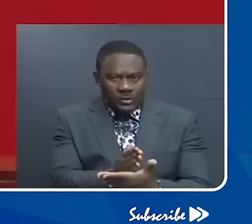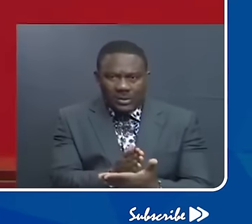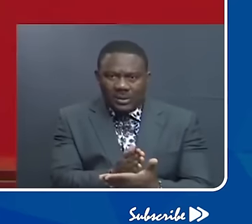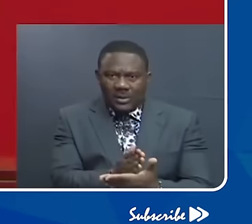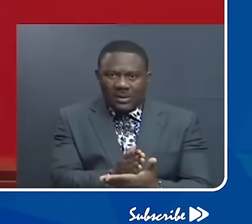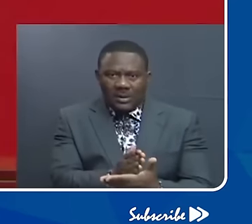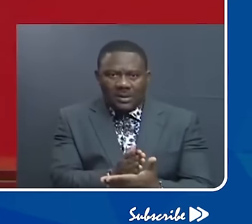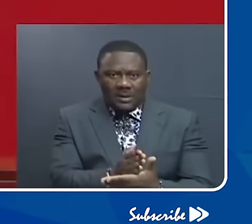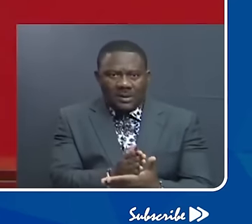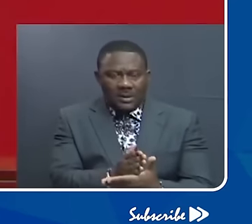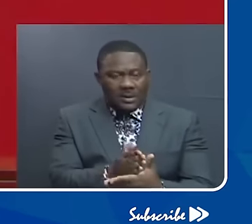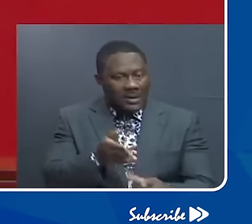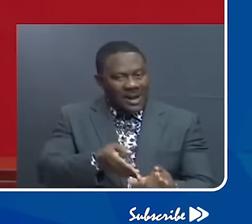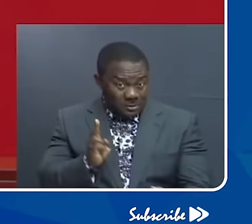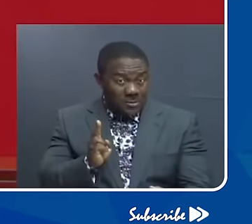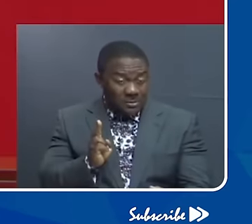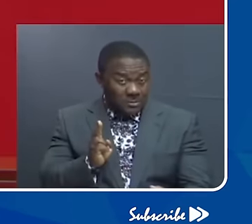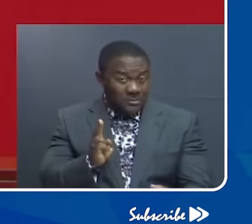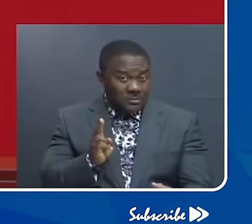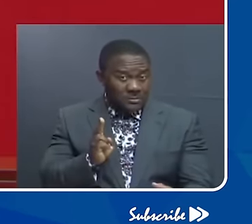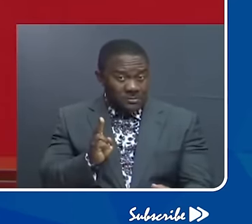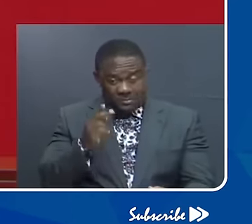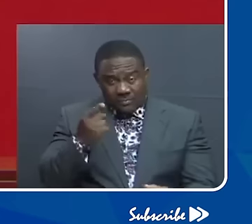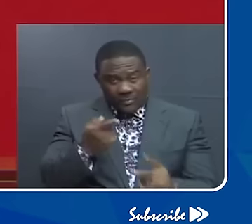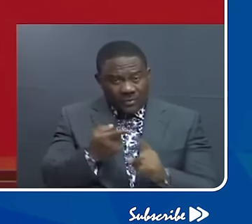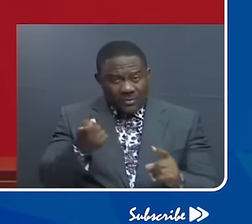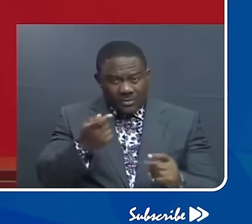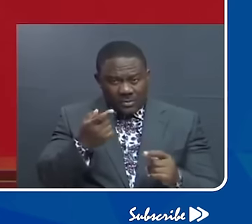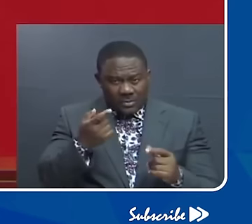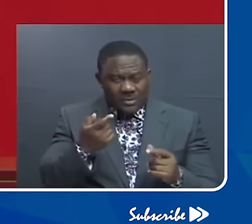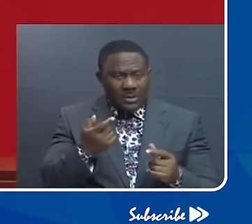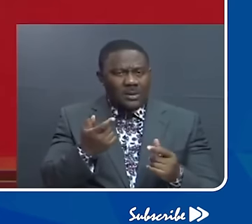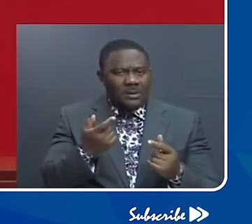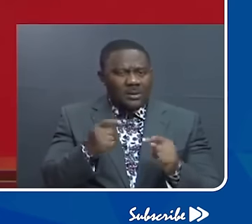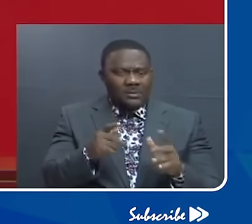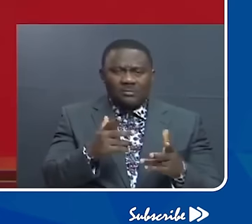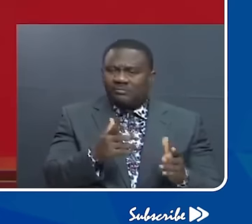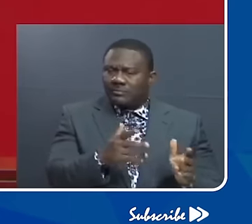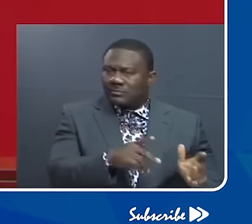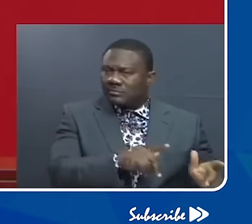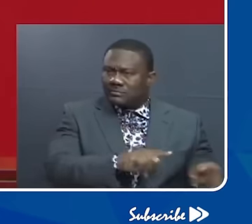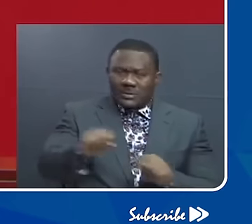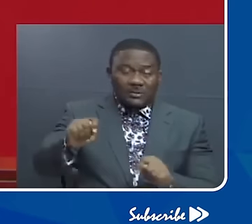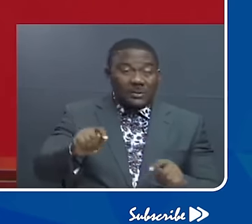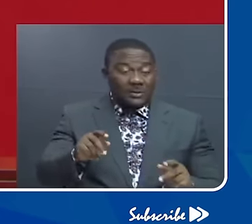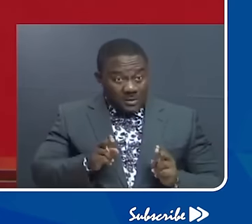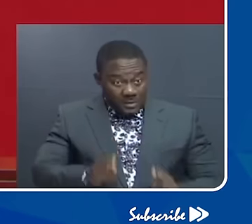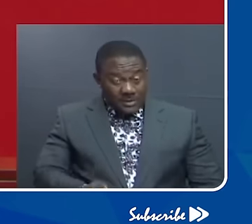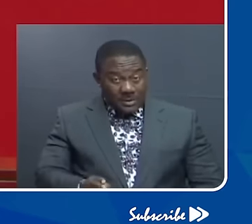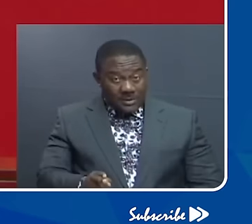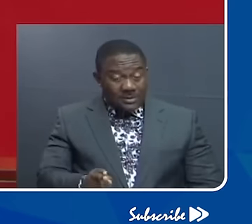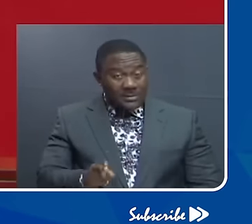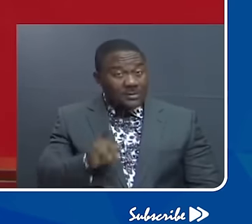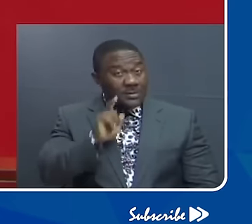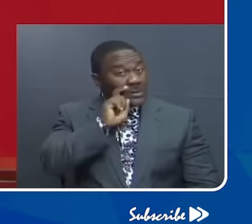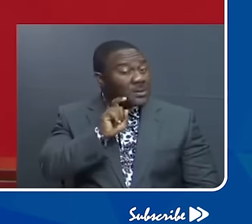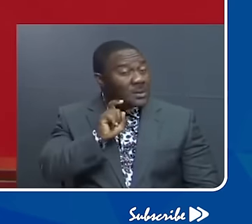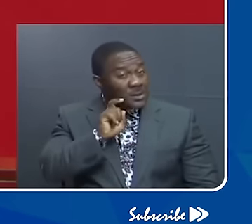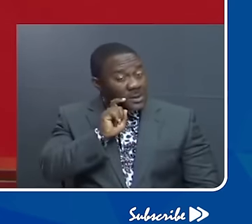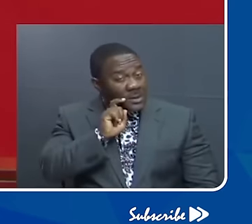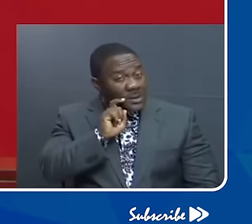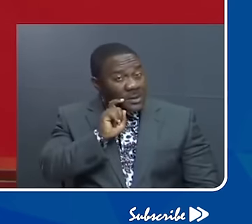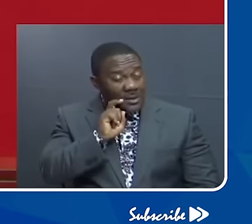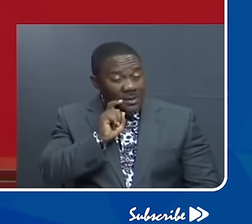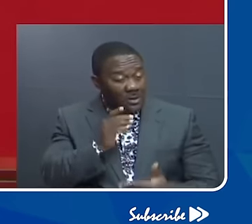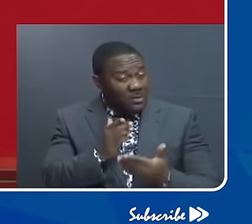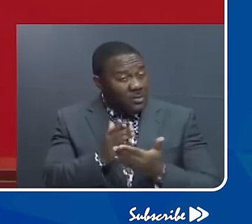desist, unquote, from attempting to transmit the Human Sexual Rights and Family Values